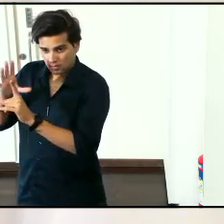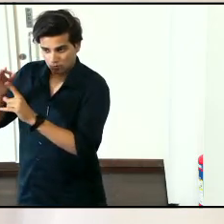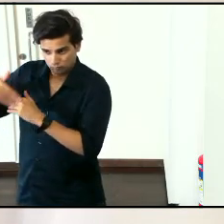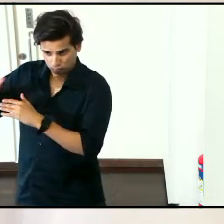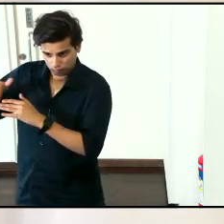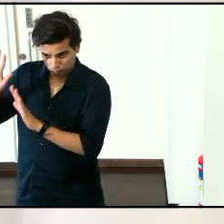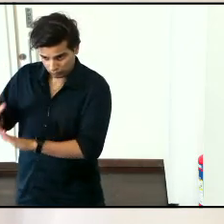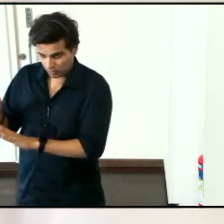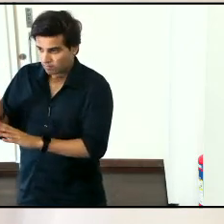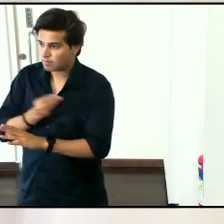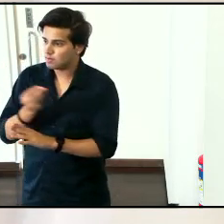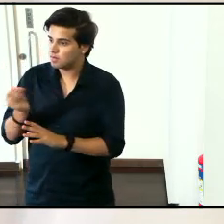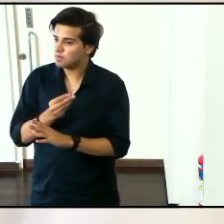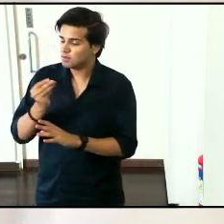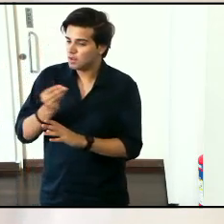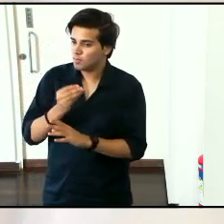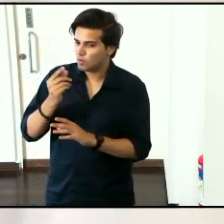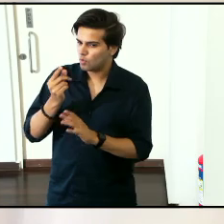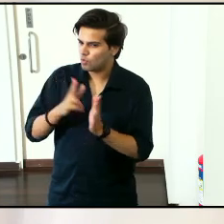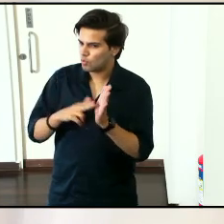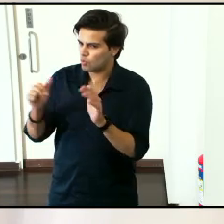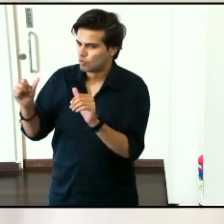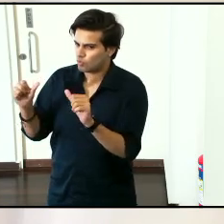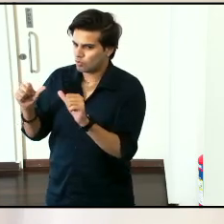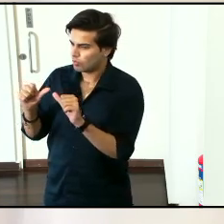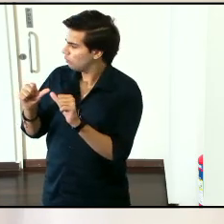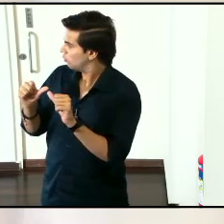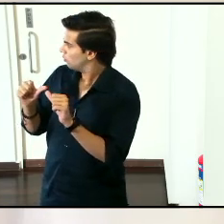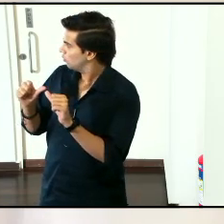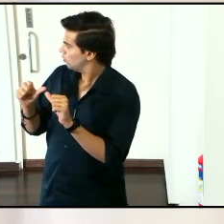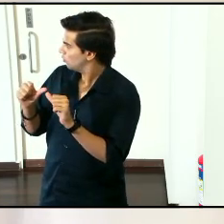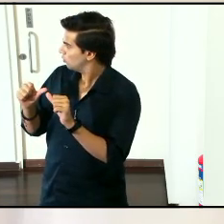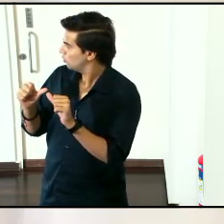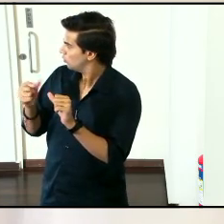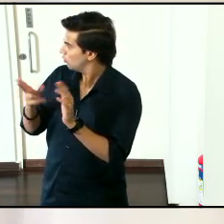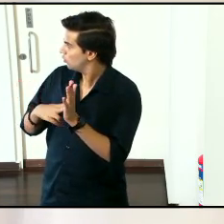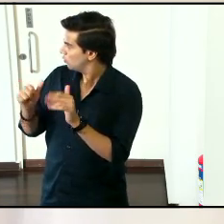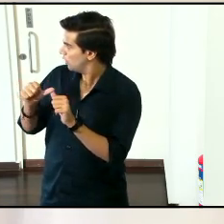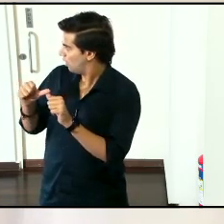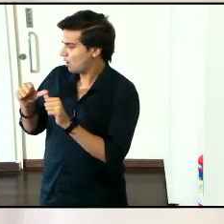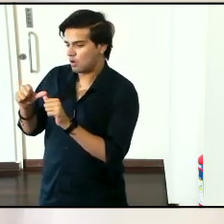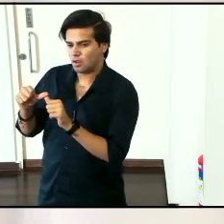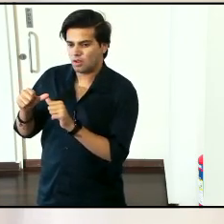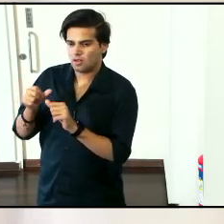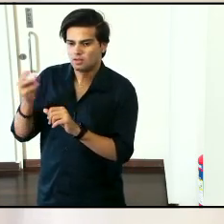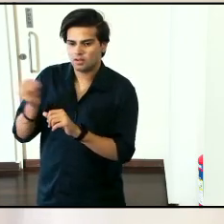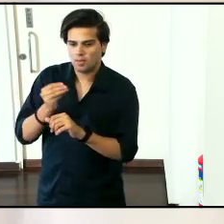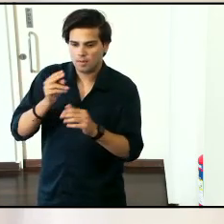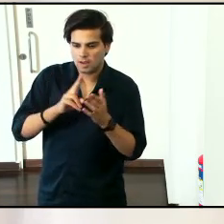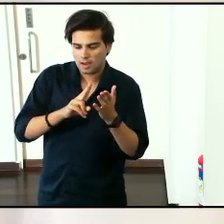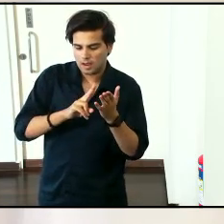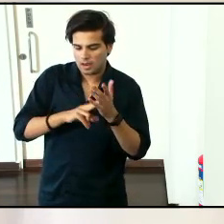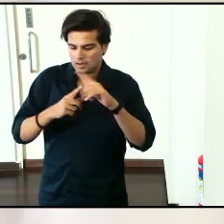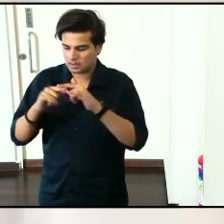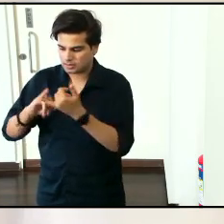the protests after Una, and also, of course, as many of you know, in the anti-CAA